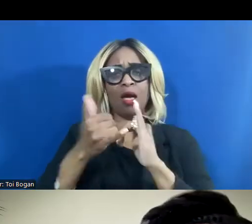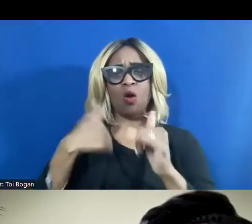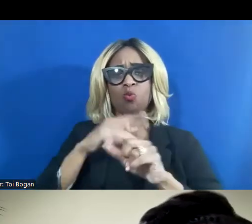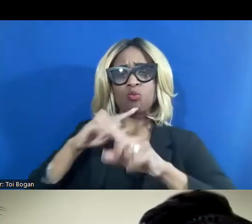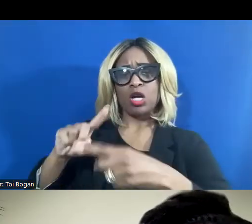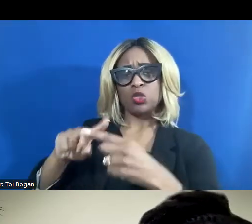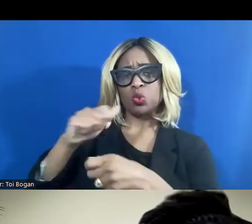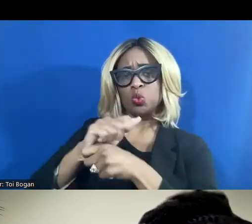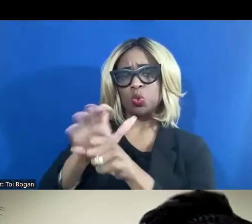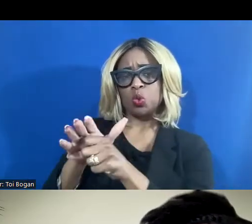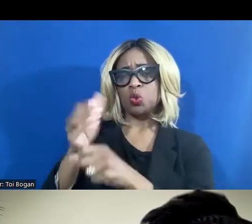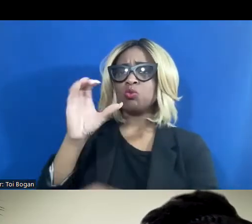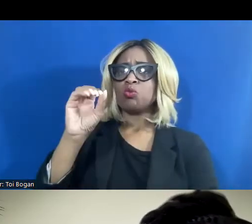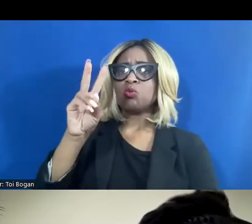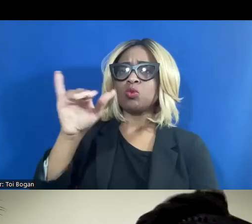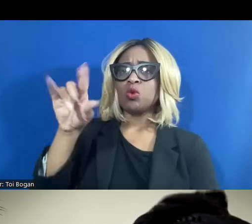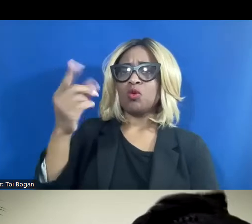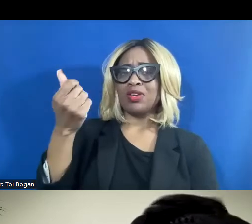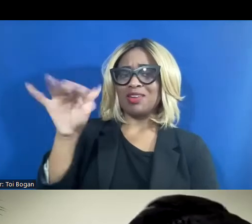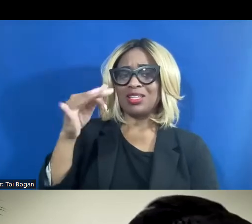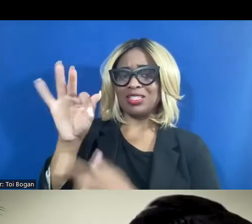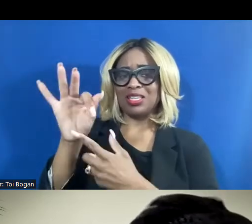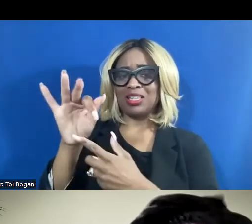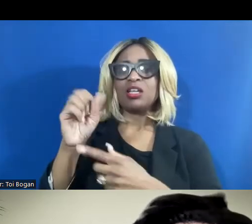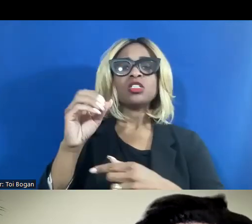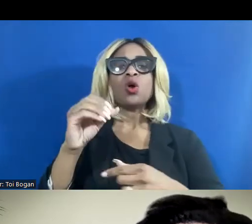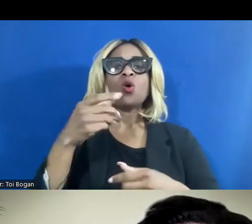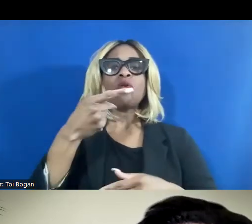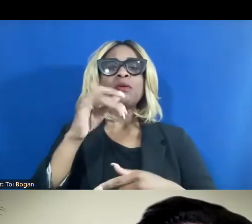So when we look at the public health impact of racism